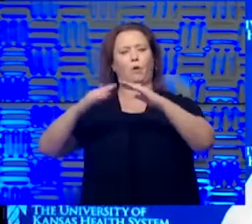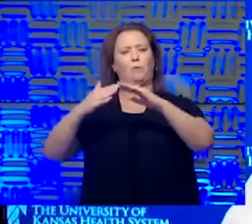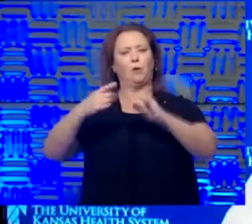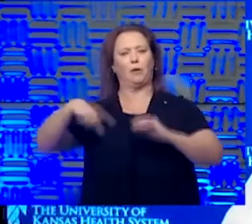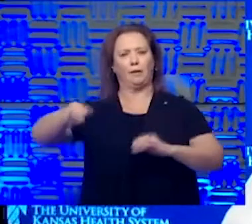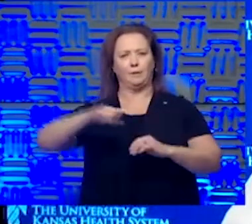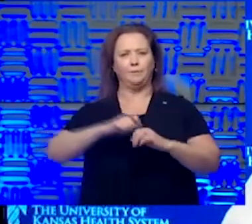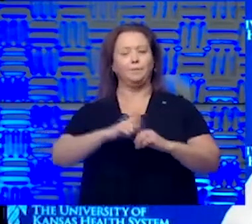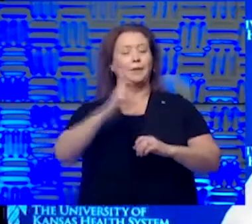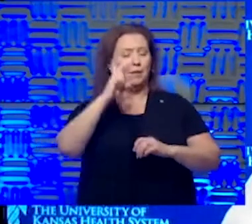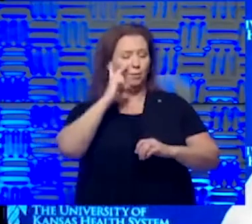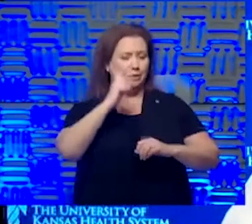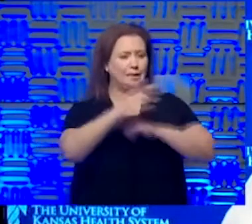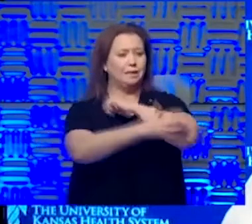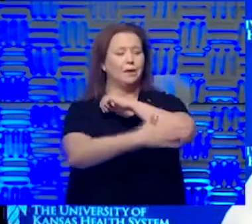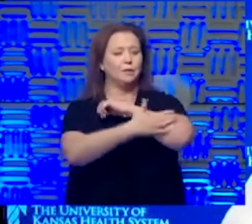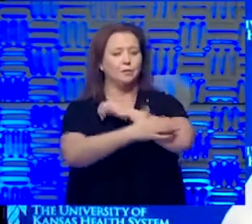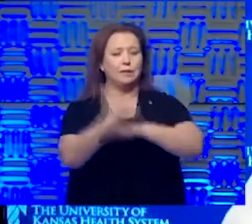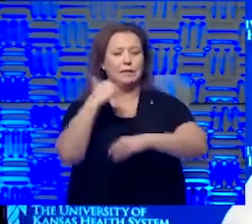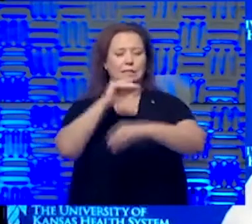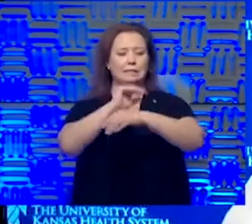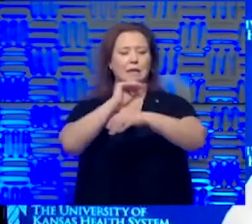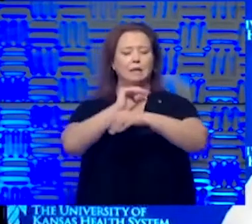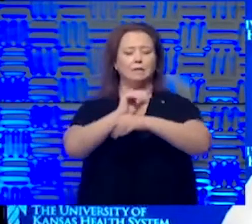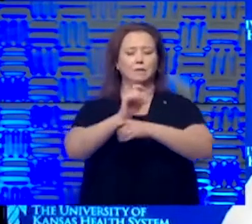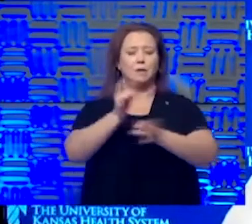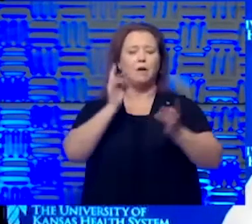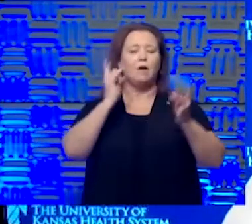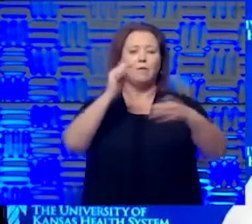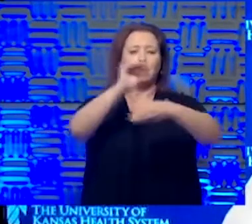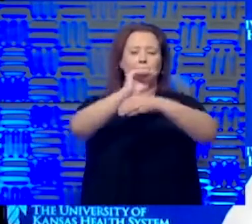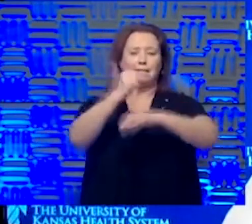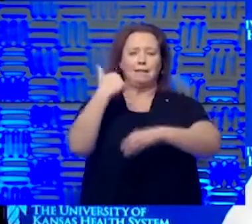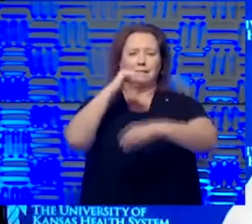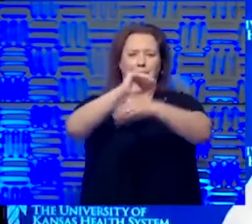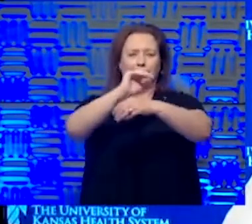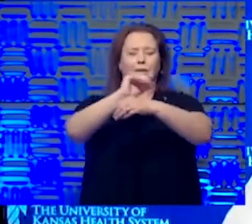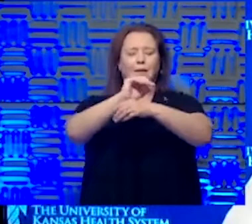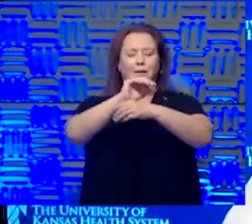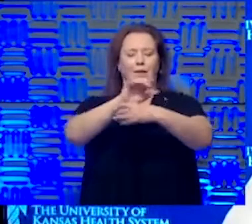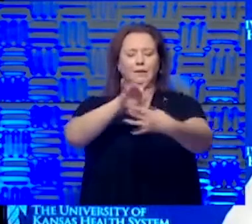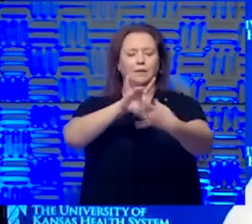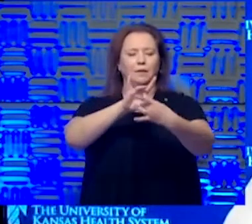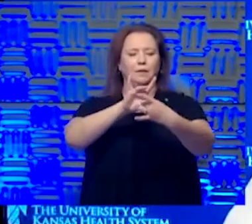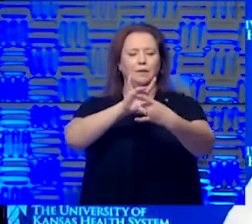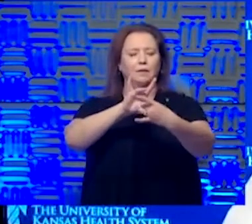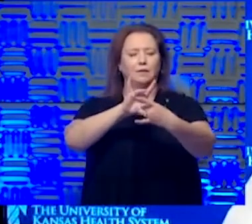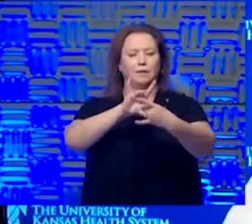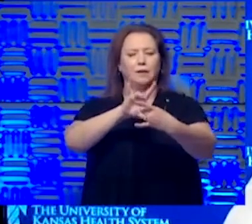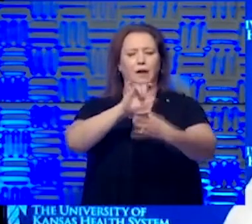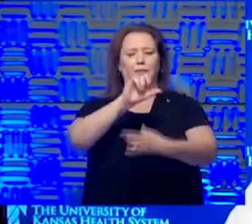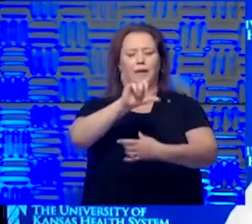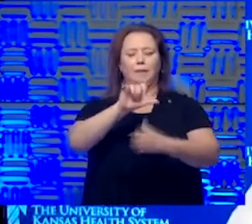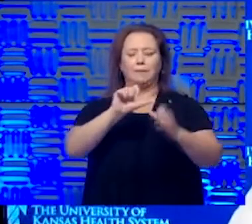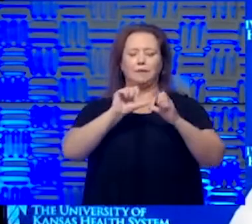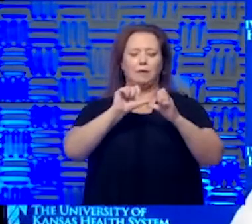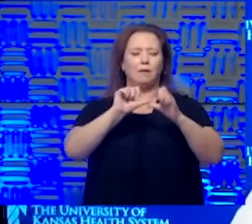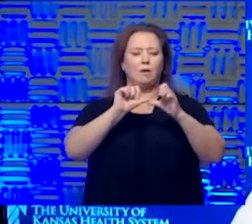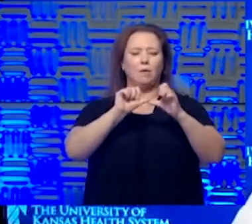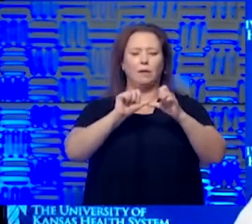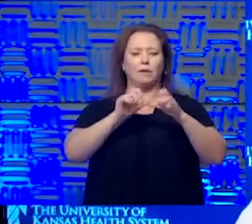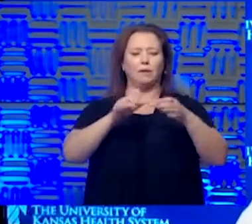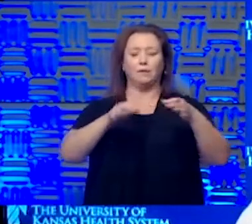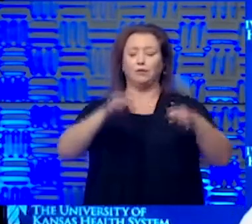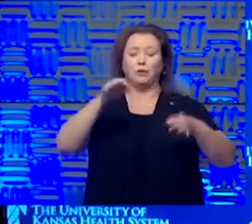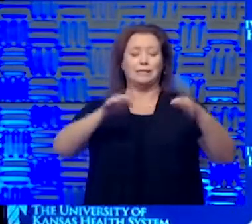playing out in the country. Last night was a tough night, and a lot of it is centered around past but ongoing injustice, which leads